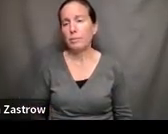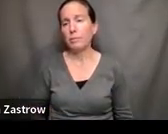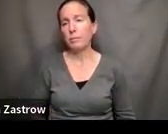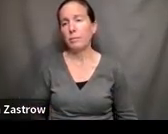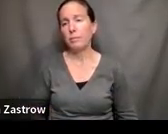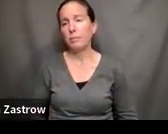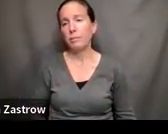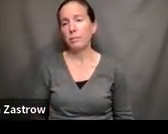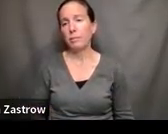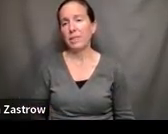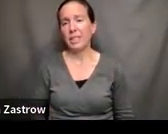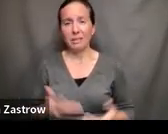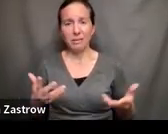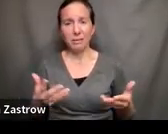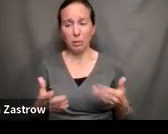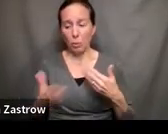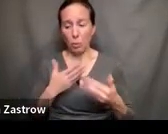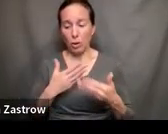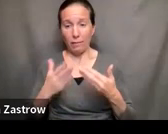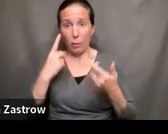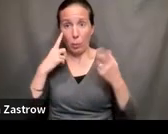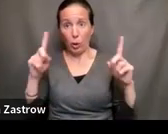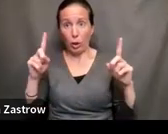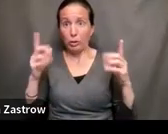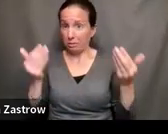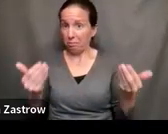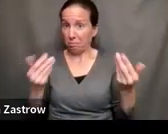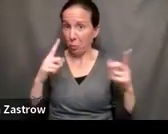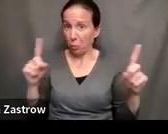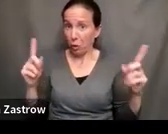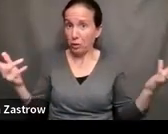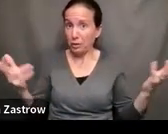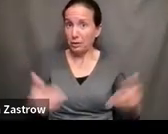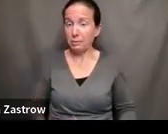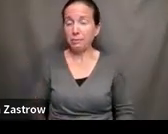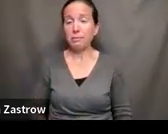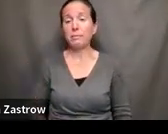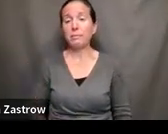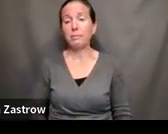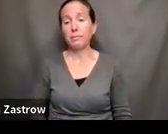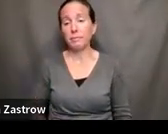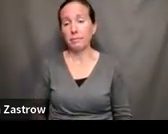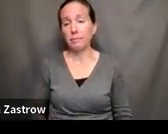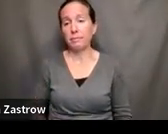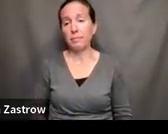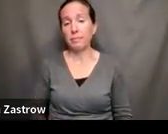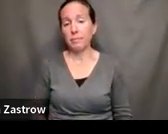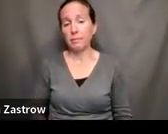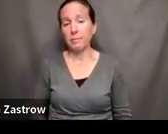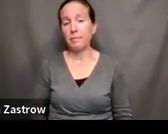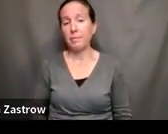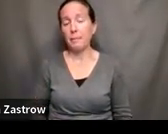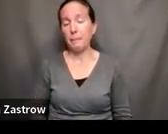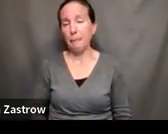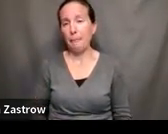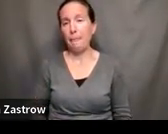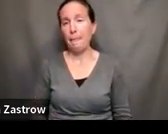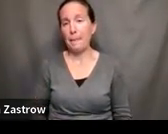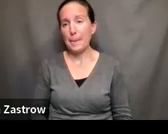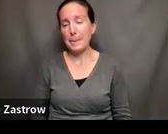whatever works for you, you know, if you, and also the amount of time you